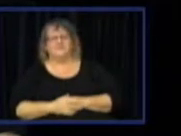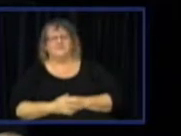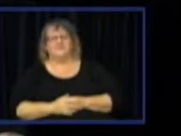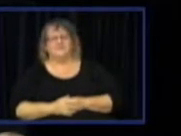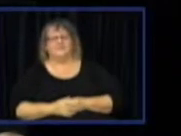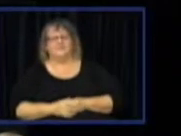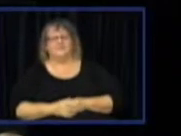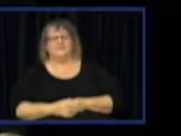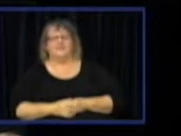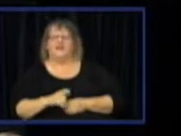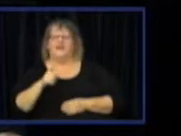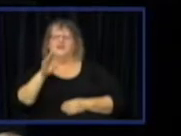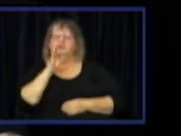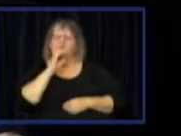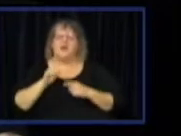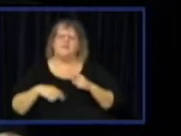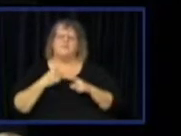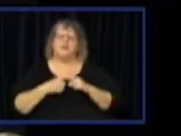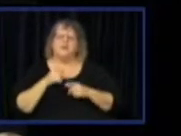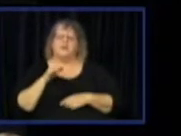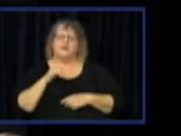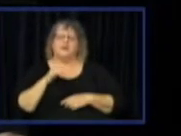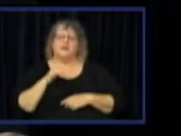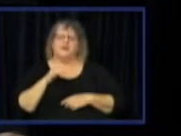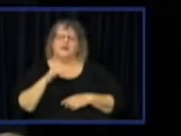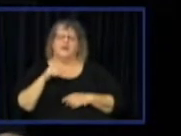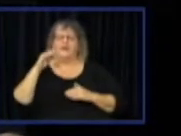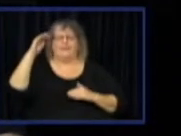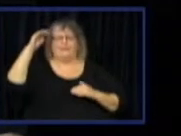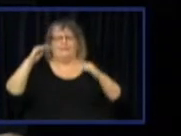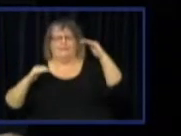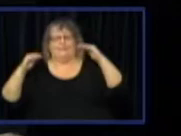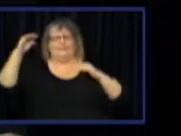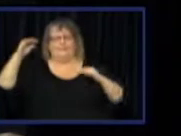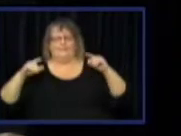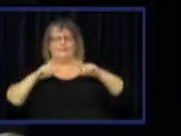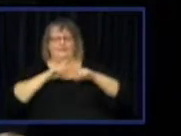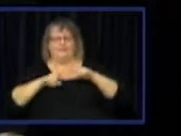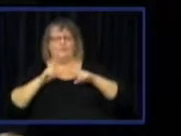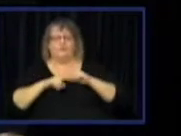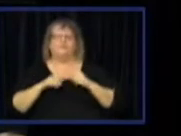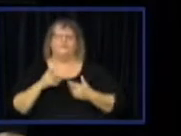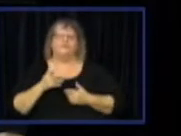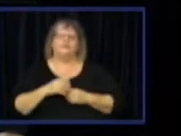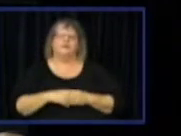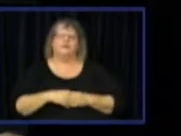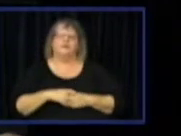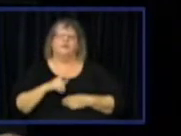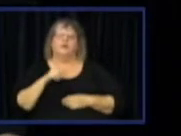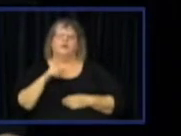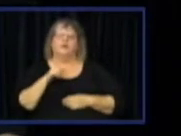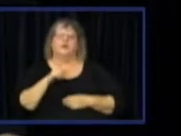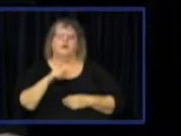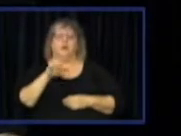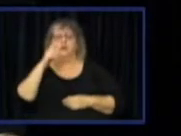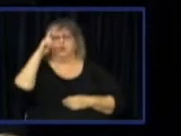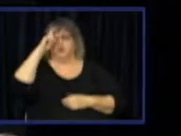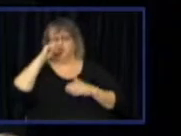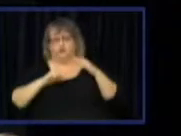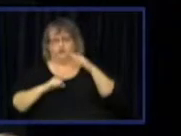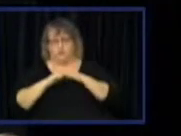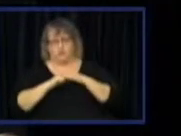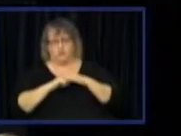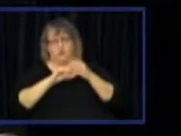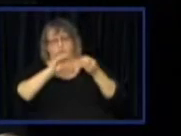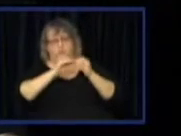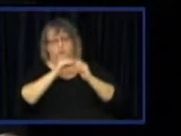So I think what we're talking about is that there are disparities in actually in the incidence of stroke, meaning the number of